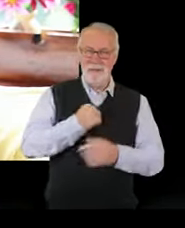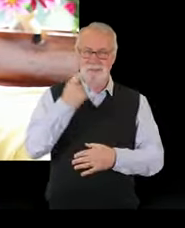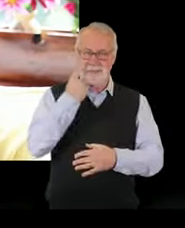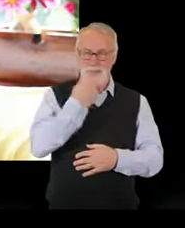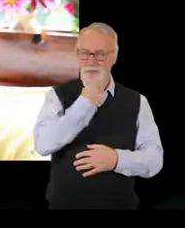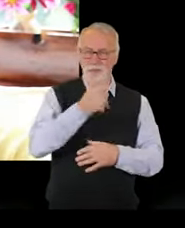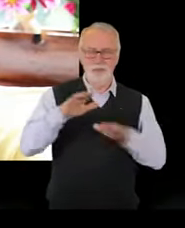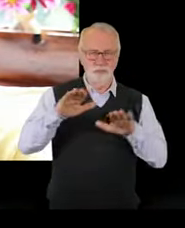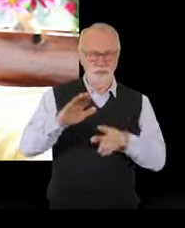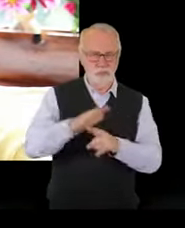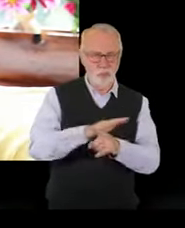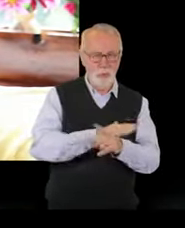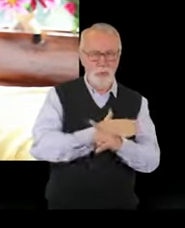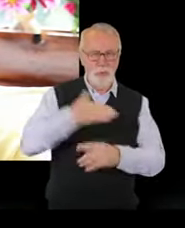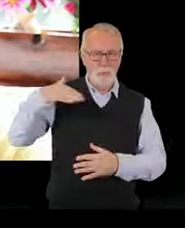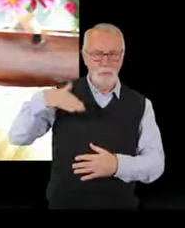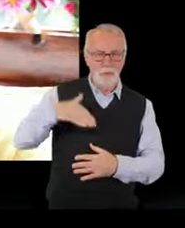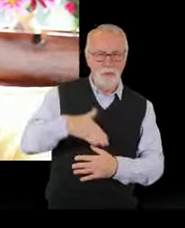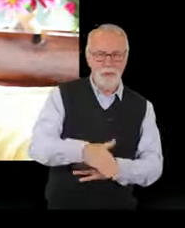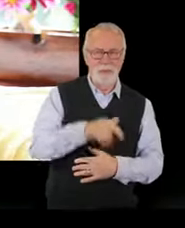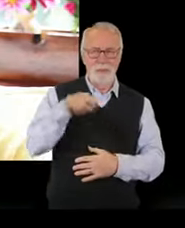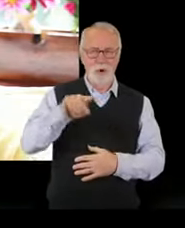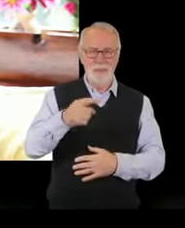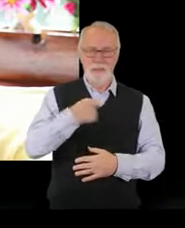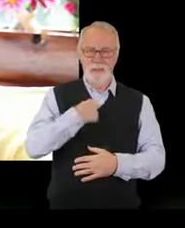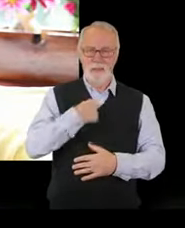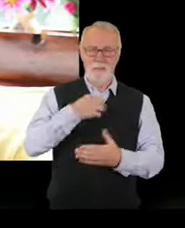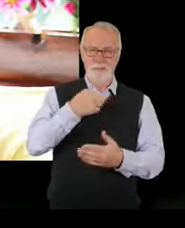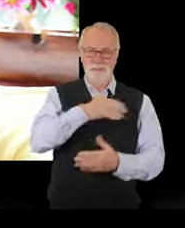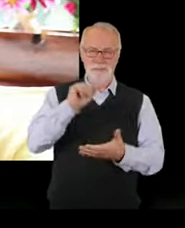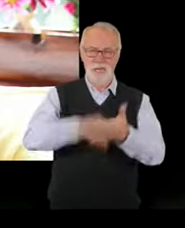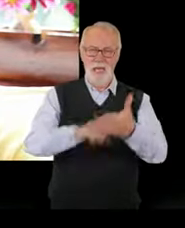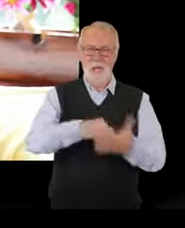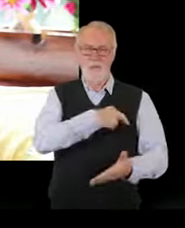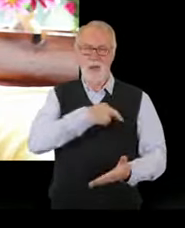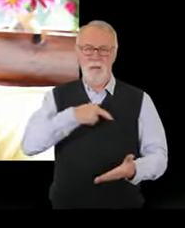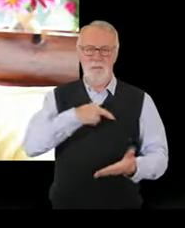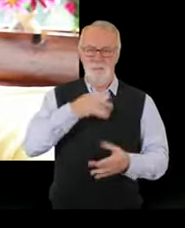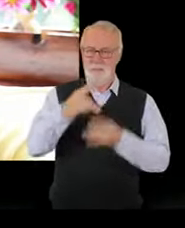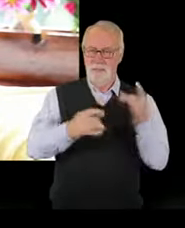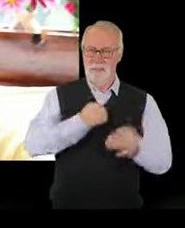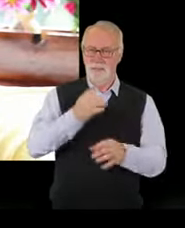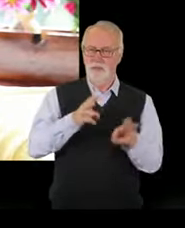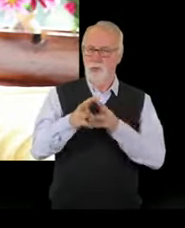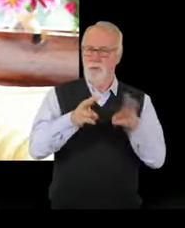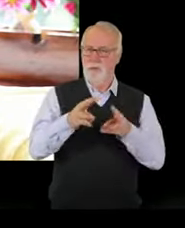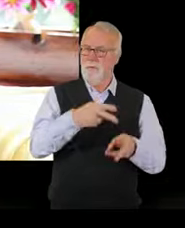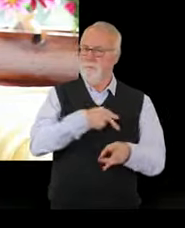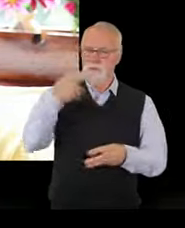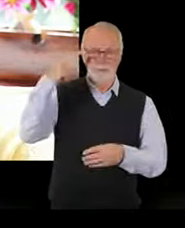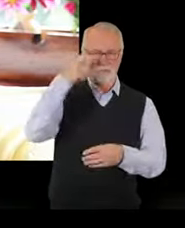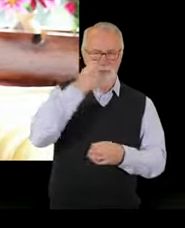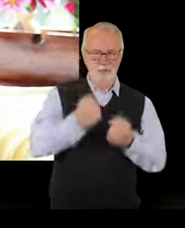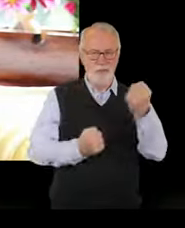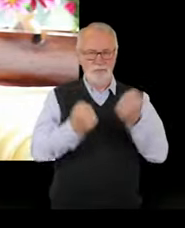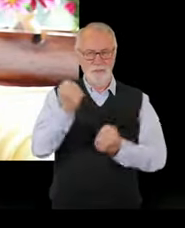found out that I had cataracts in my left eye and my eyesight was slowly going downhill.